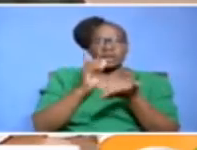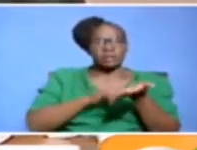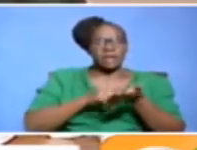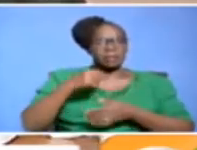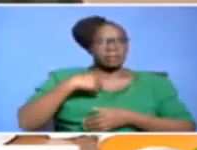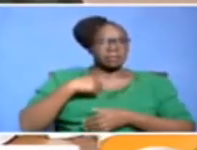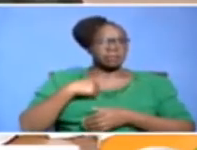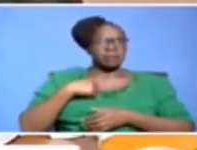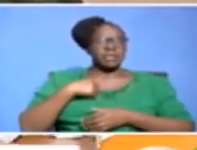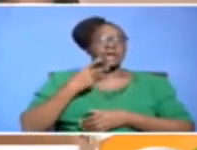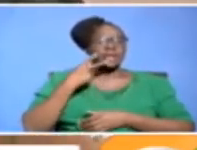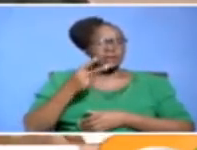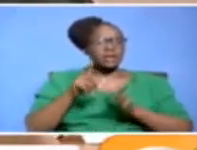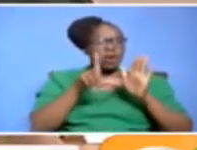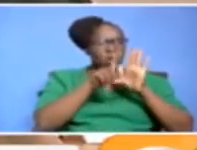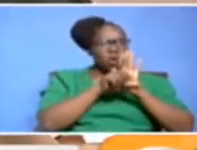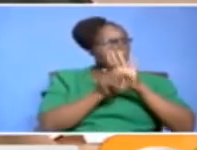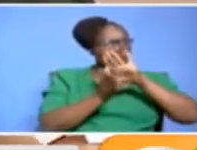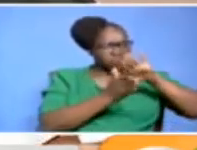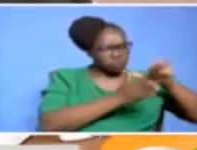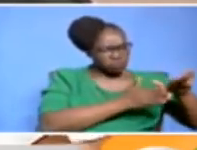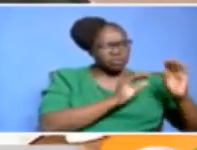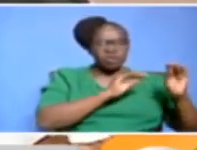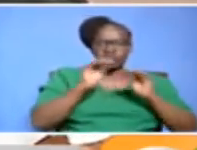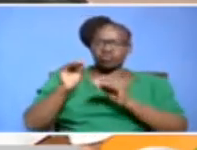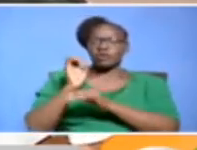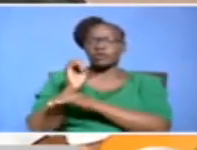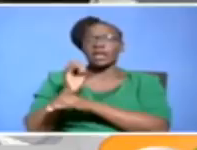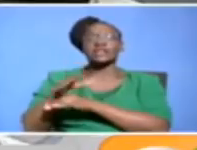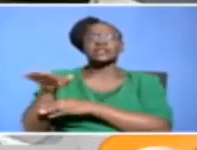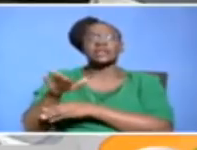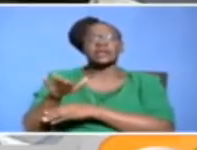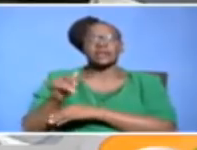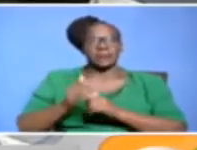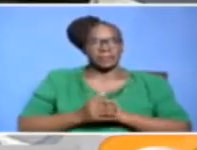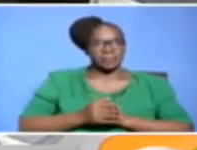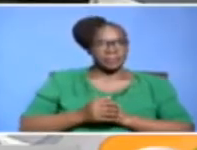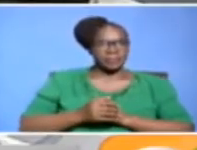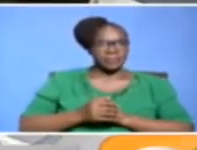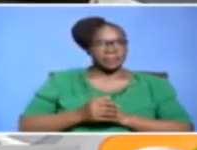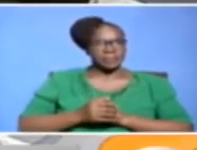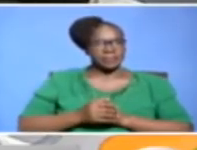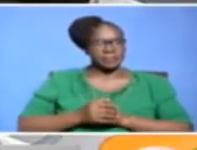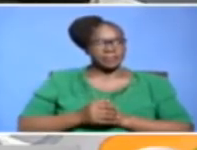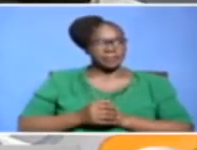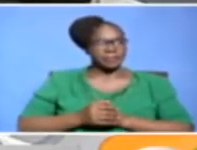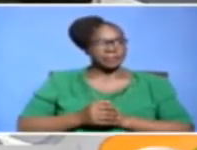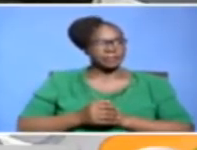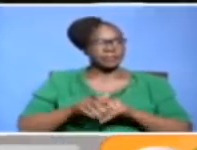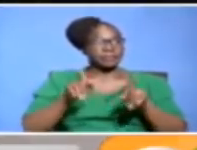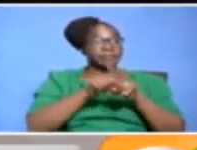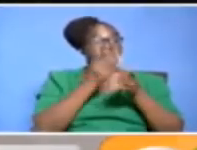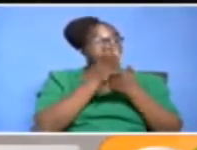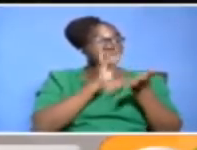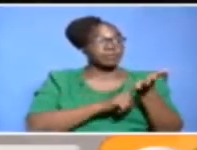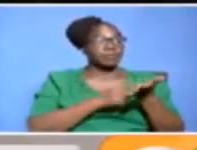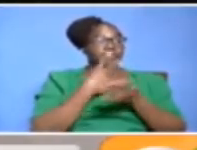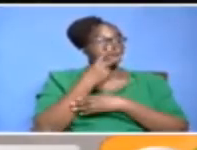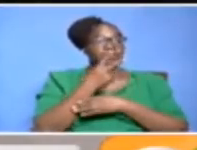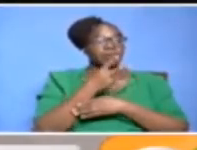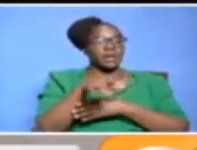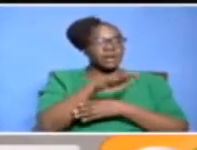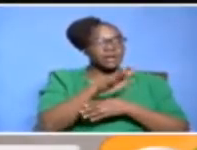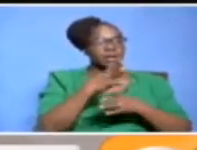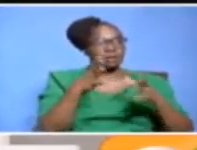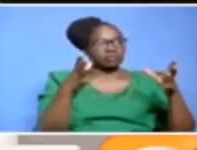going beyond legal to counseling. Mm. And oftentimes it calls for that. Mm. You know, Jennifer, when it comes to arrests